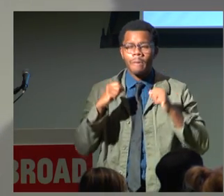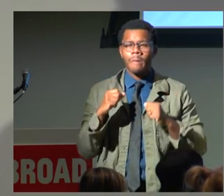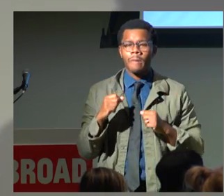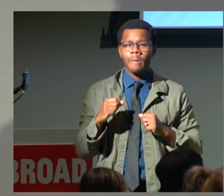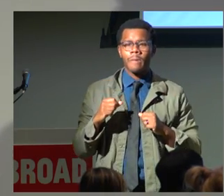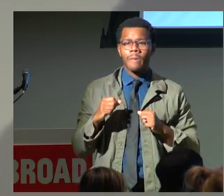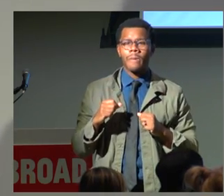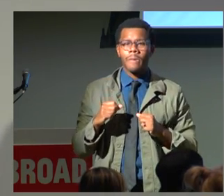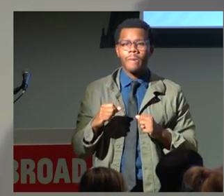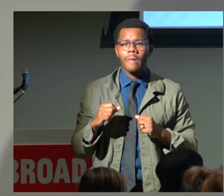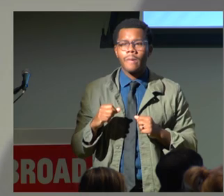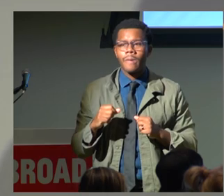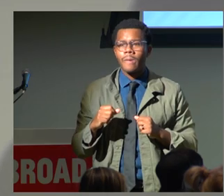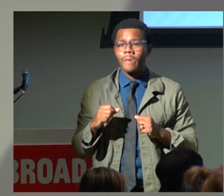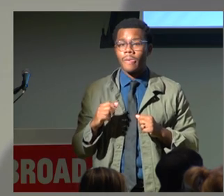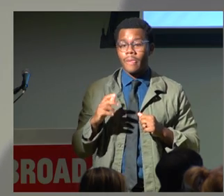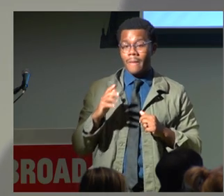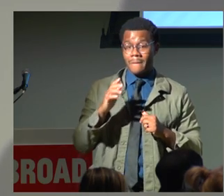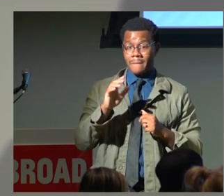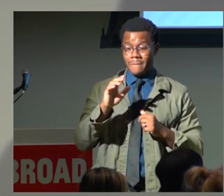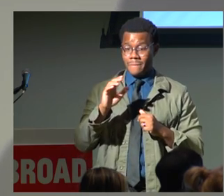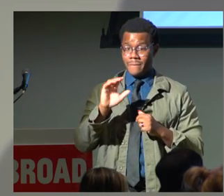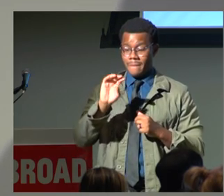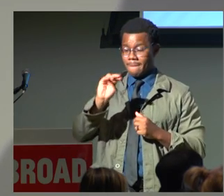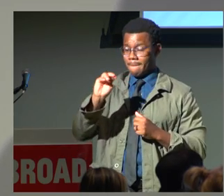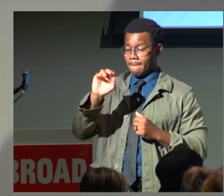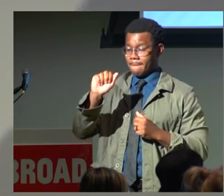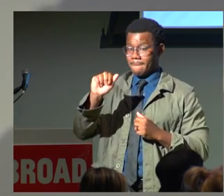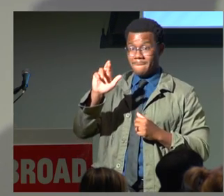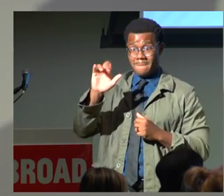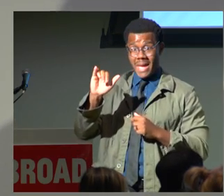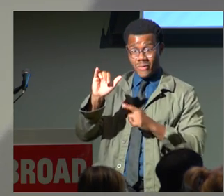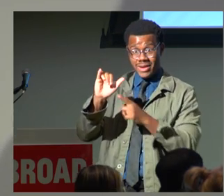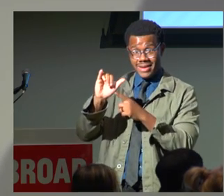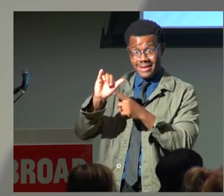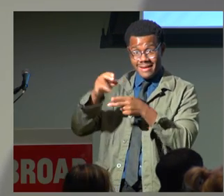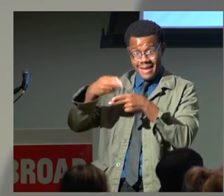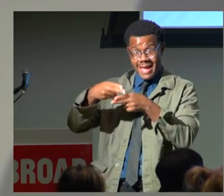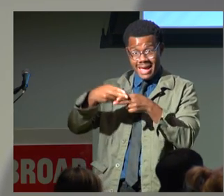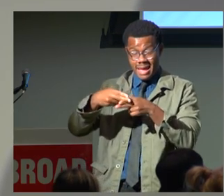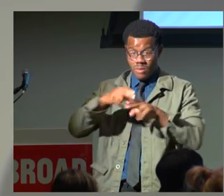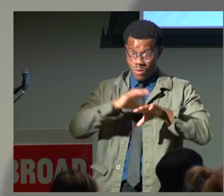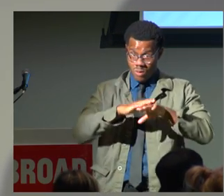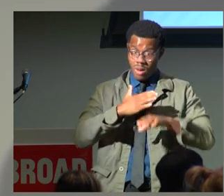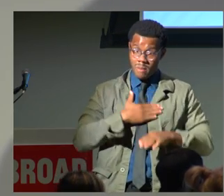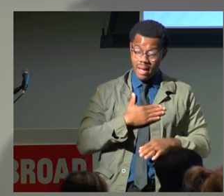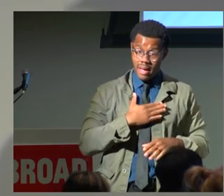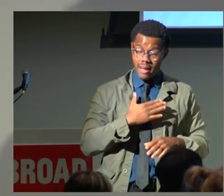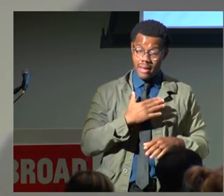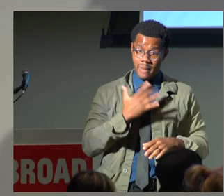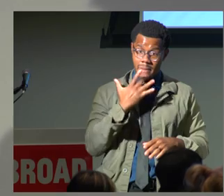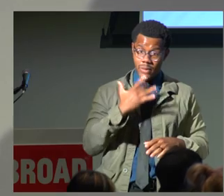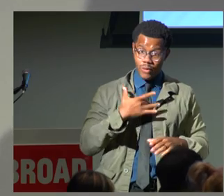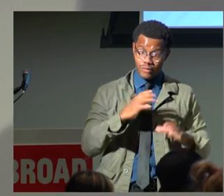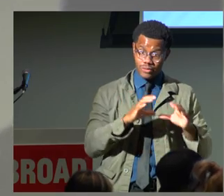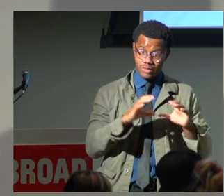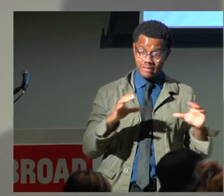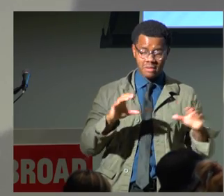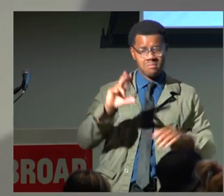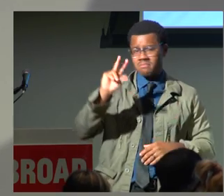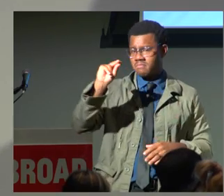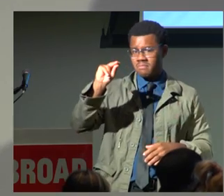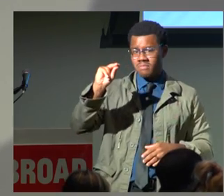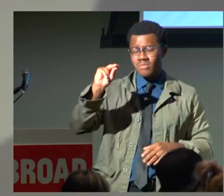The word Mary is not on my birth certificate, you know, but it's in my name because it's one of the few ways I